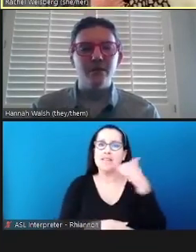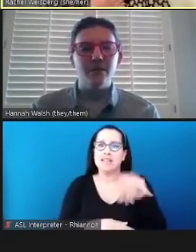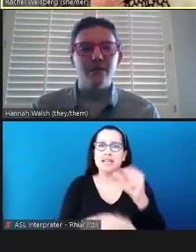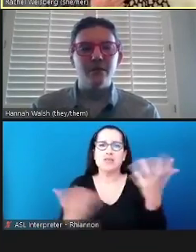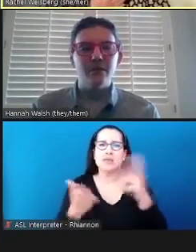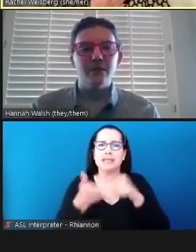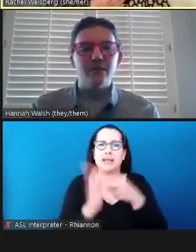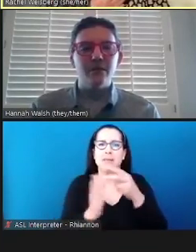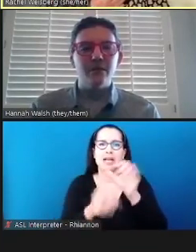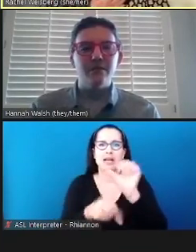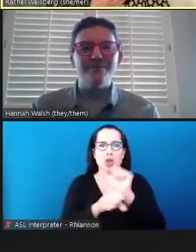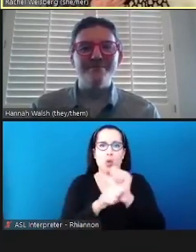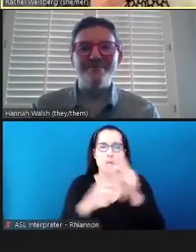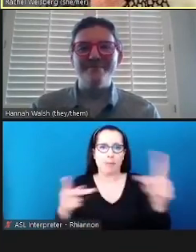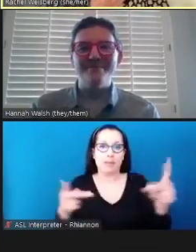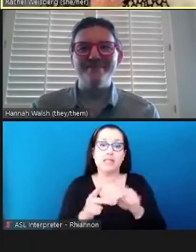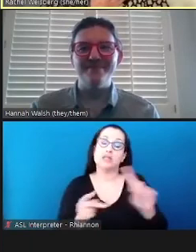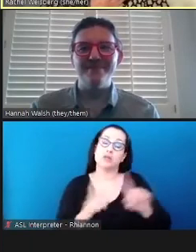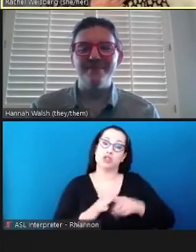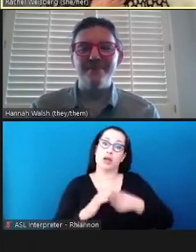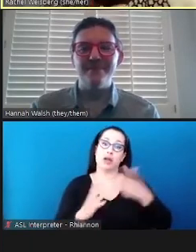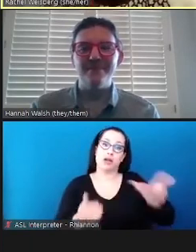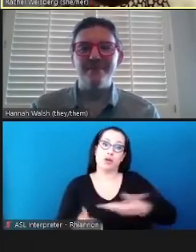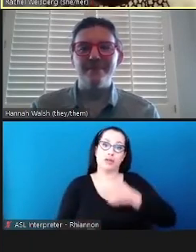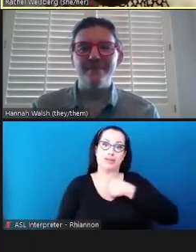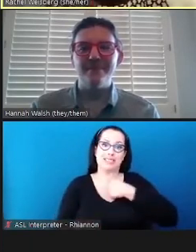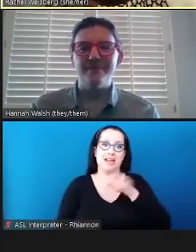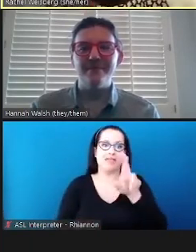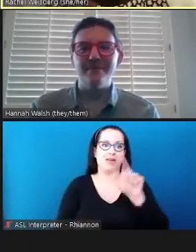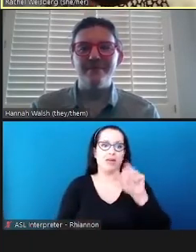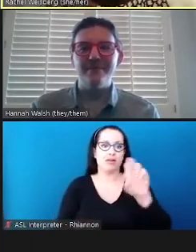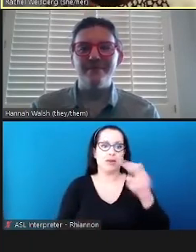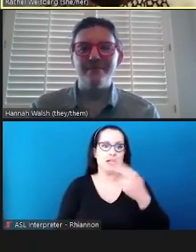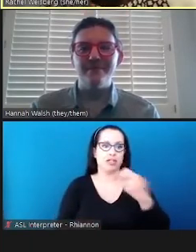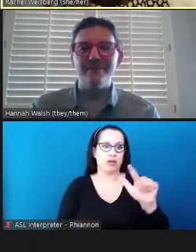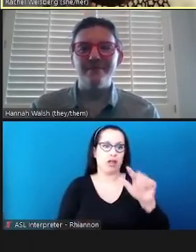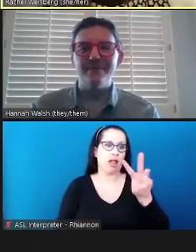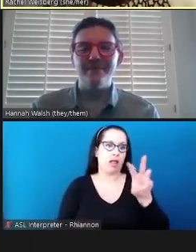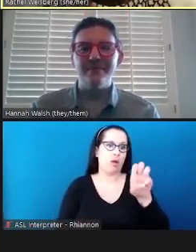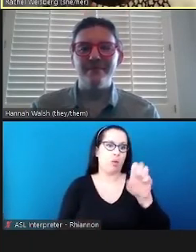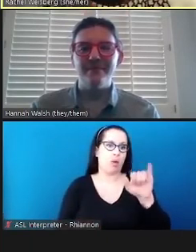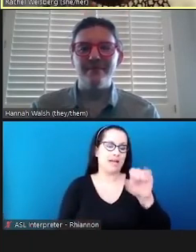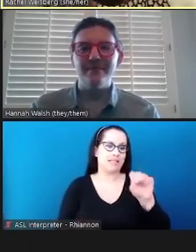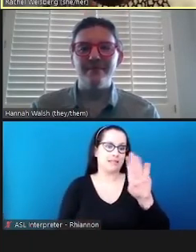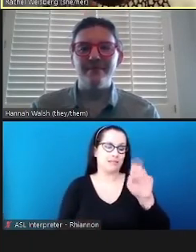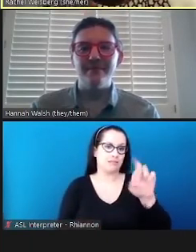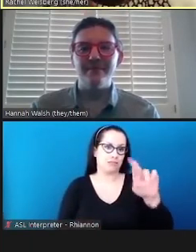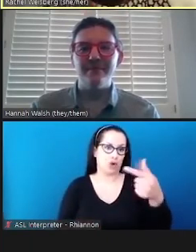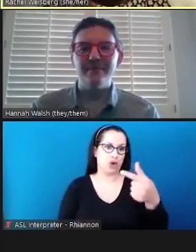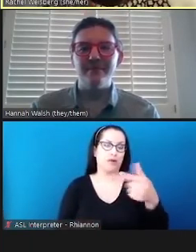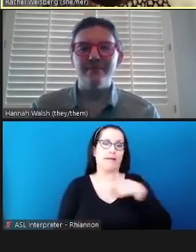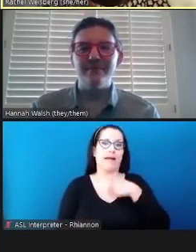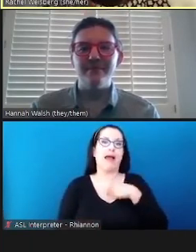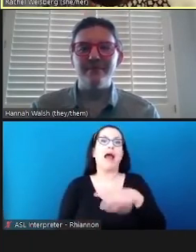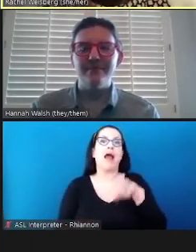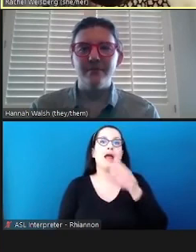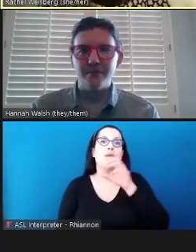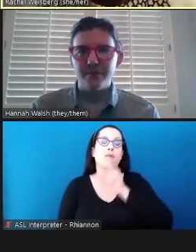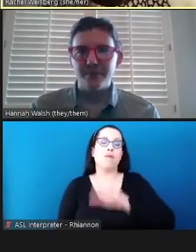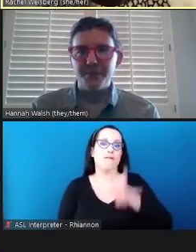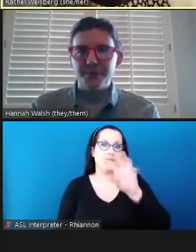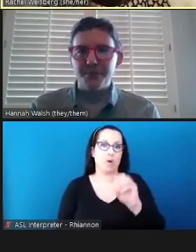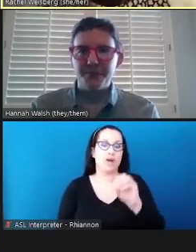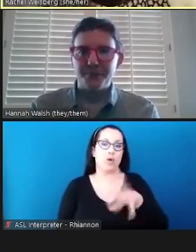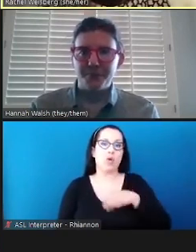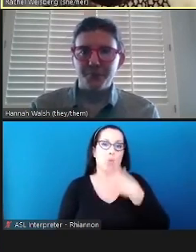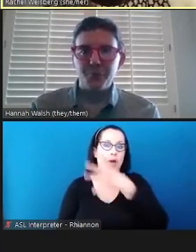So to start, I wanted to introduce myself. My name is Rachel Weisberg. I am a 40-year-old white woman with red hair